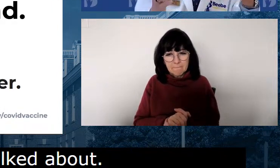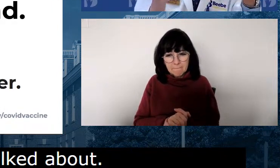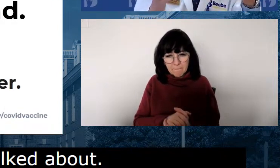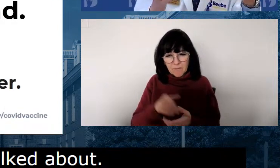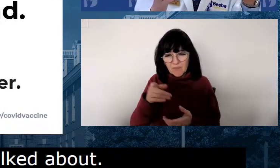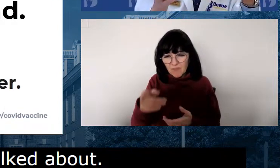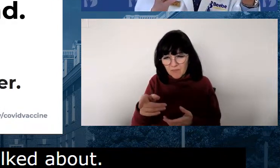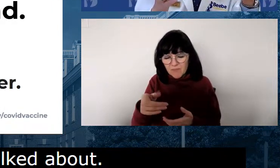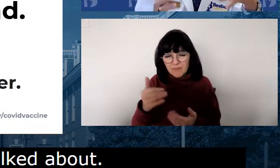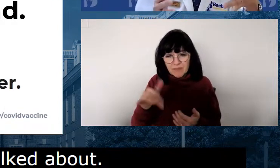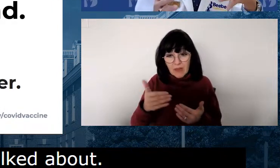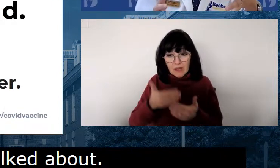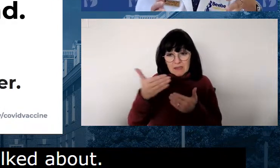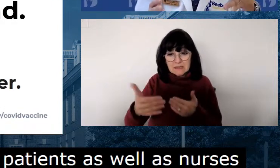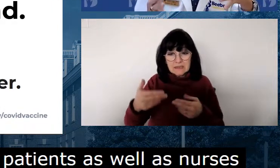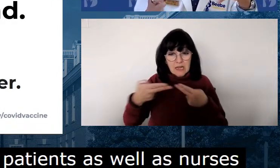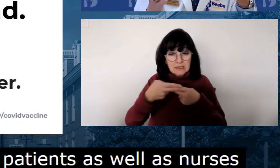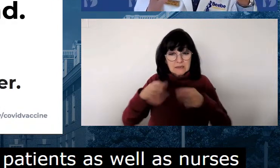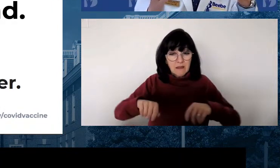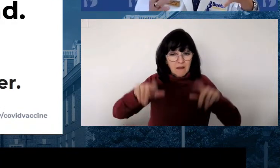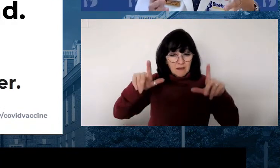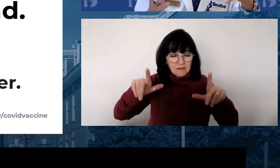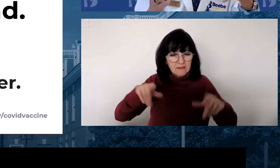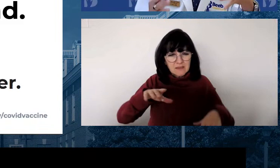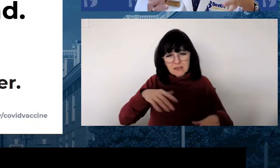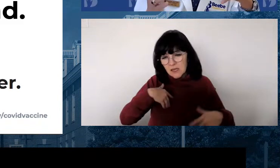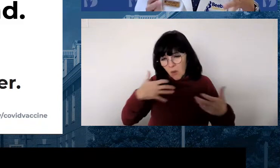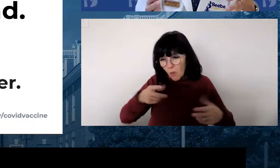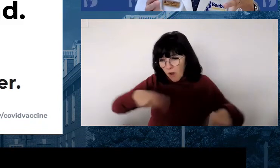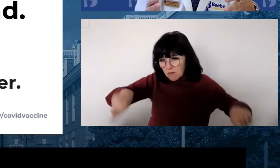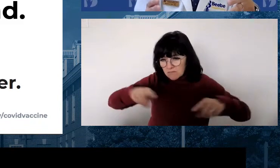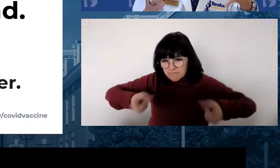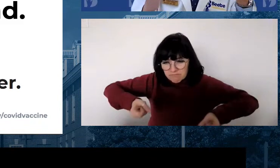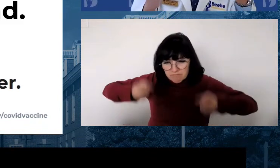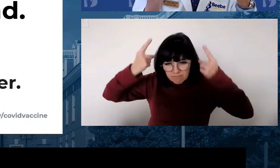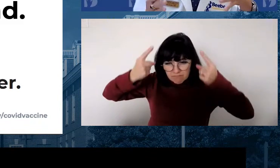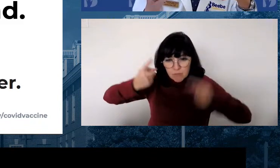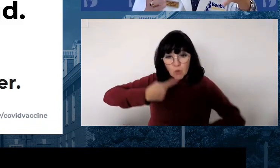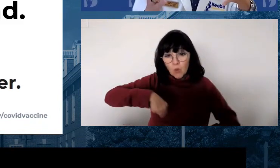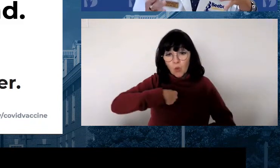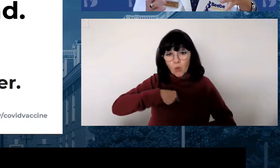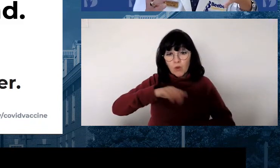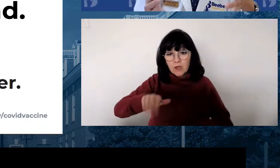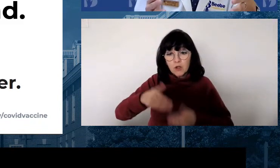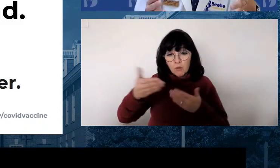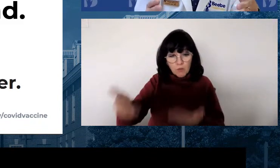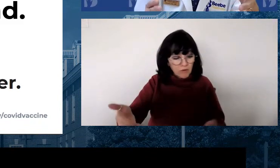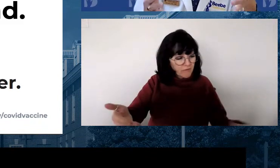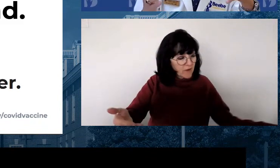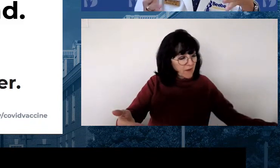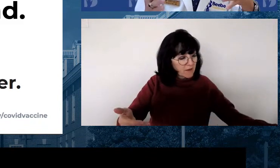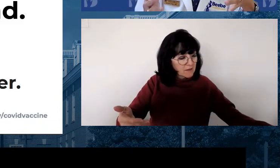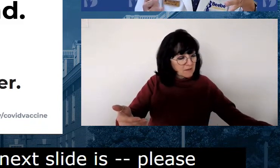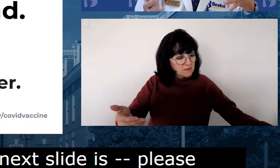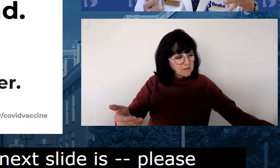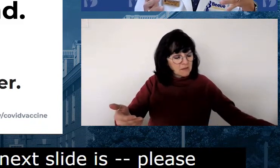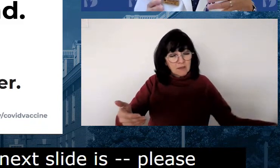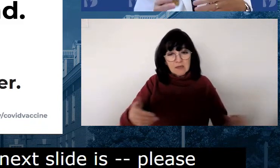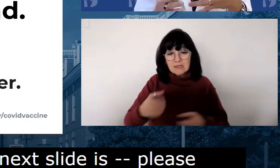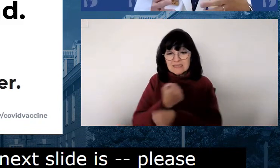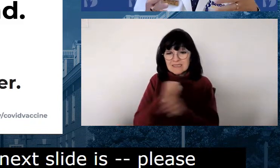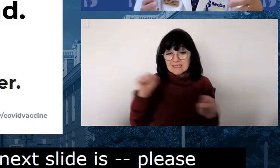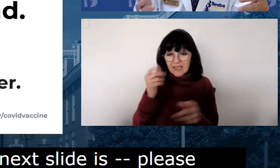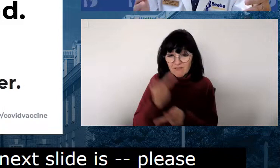is that please know we're providing safe care. How do we provide safe care when things are